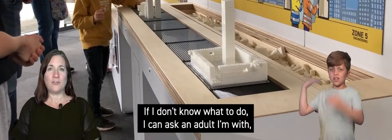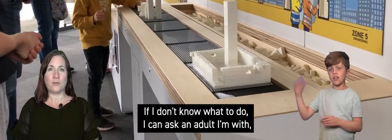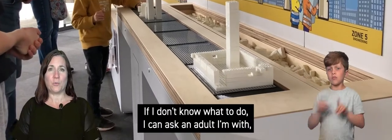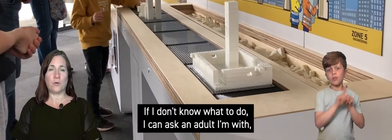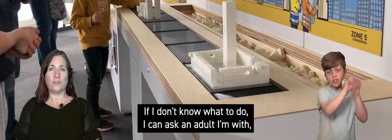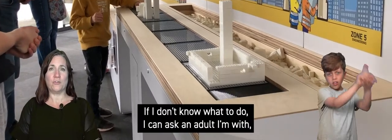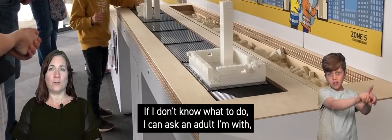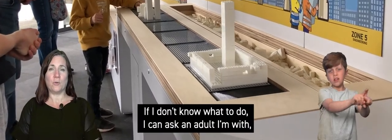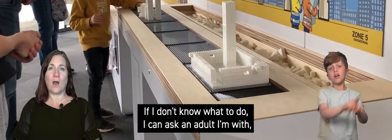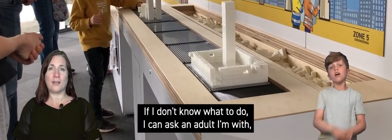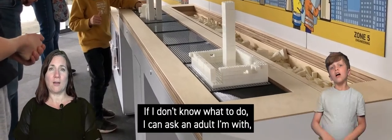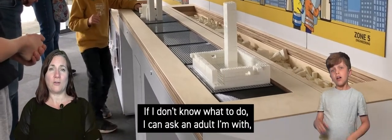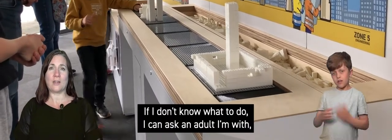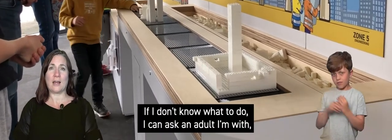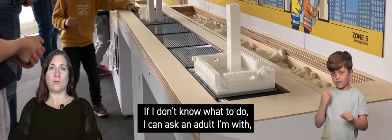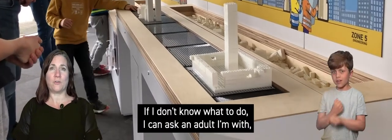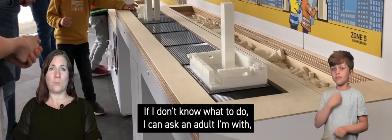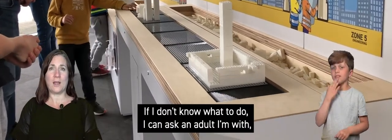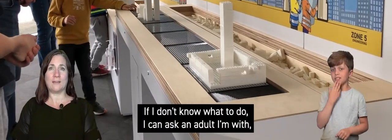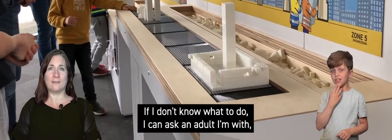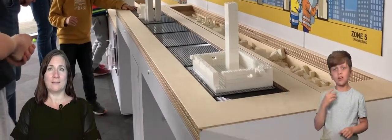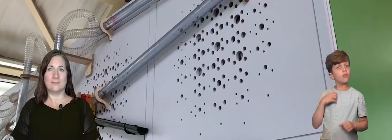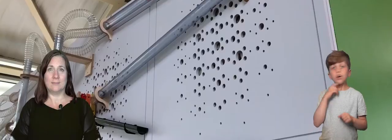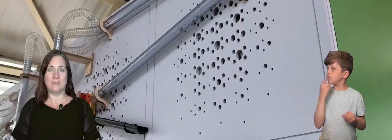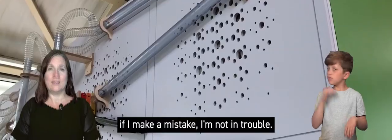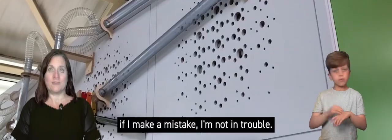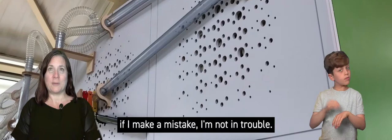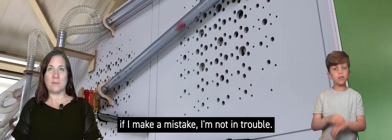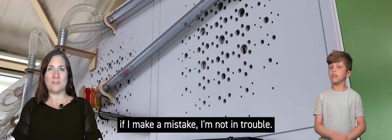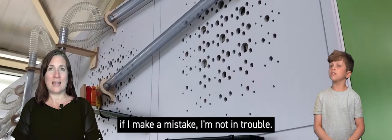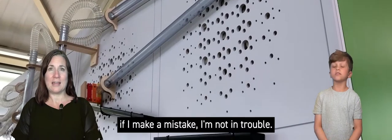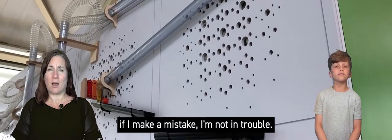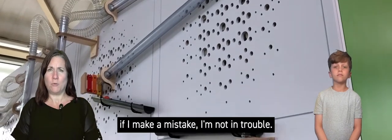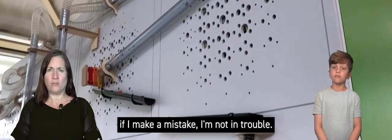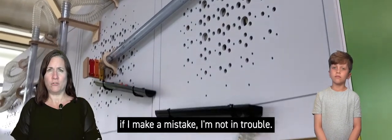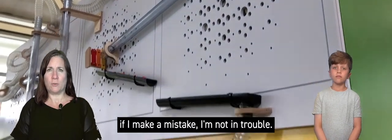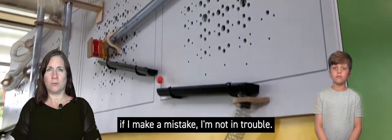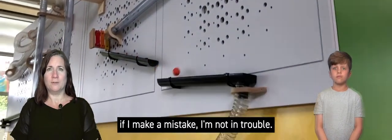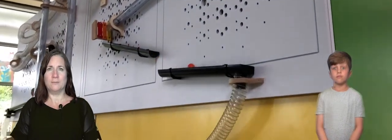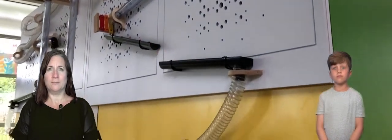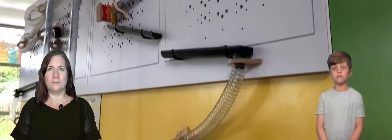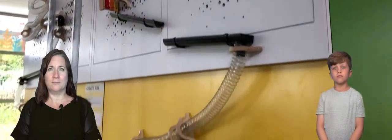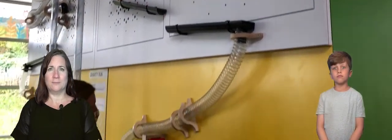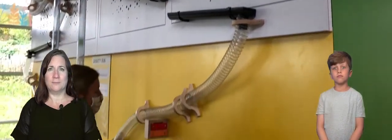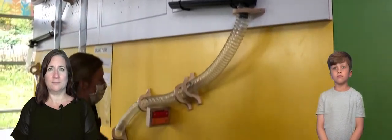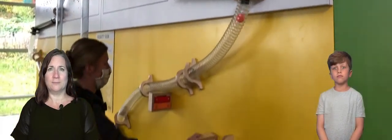If I don't know what to do I can ask an adult I'm with. If I make a mistake I'm not in trouble.